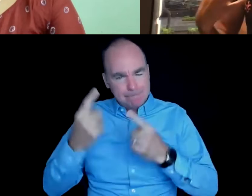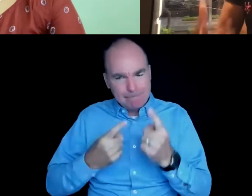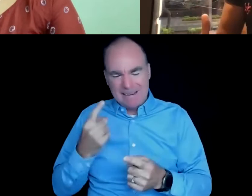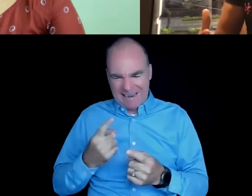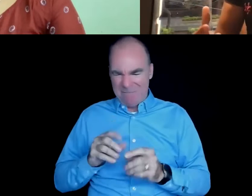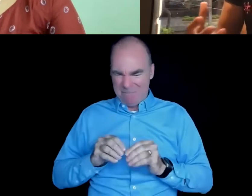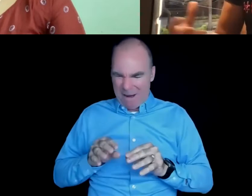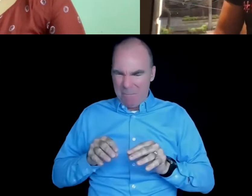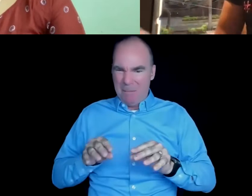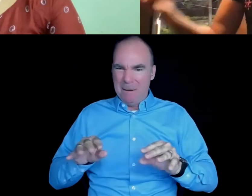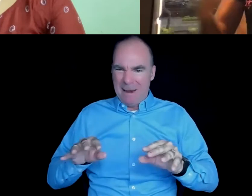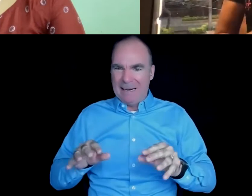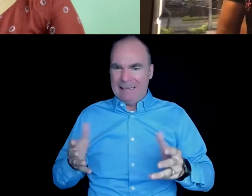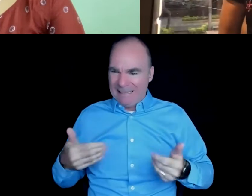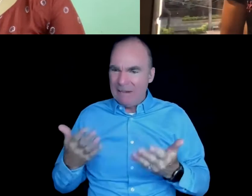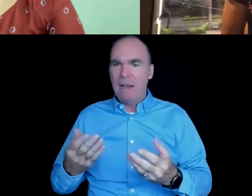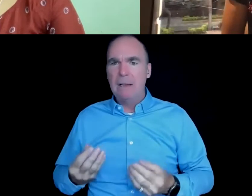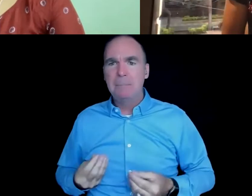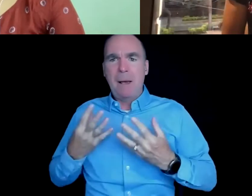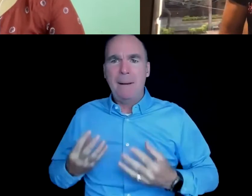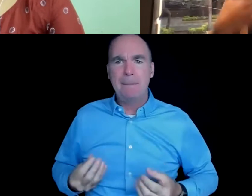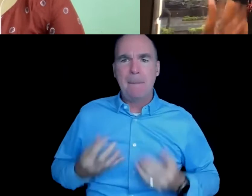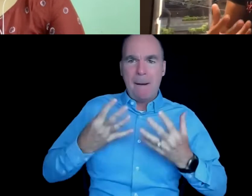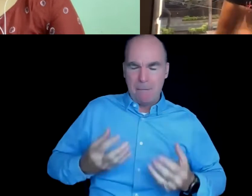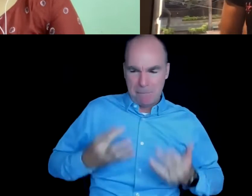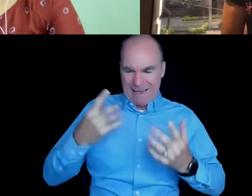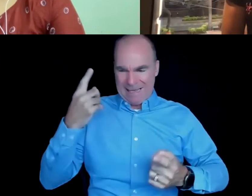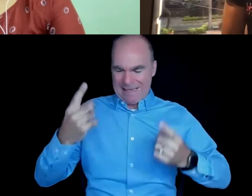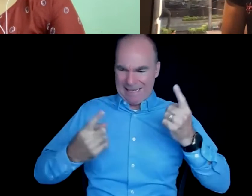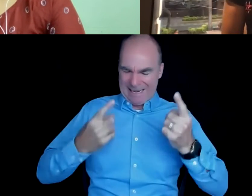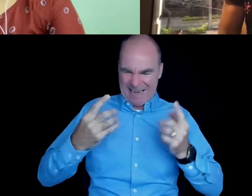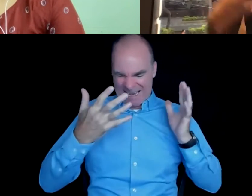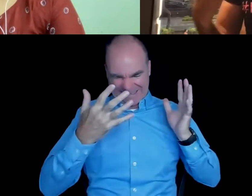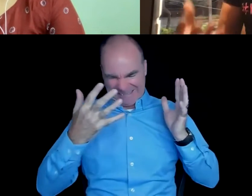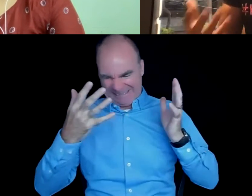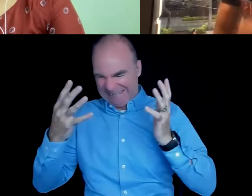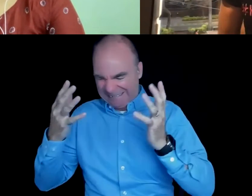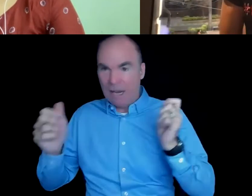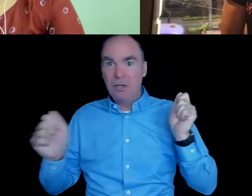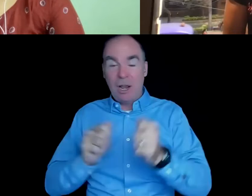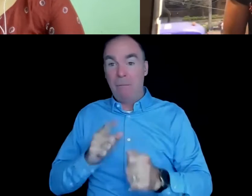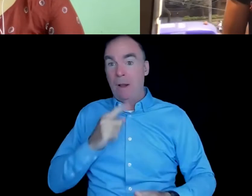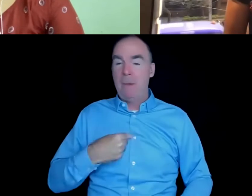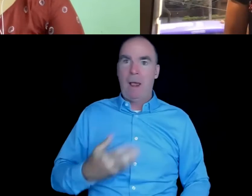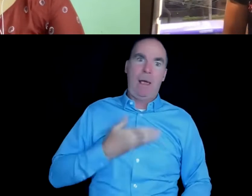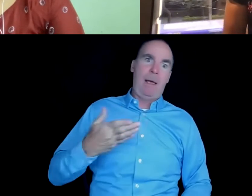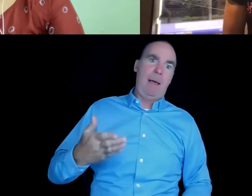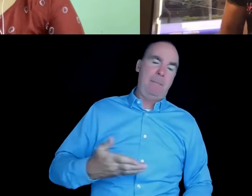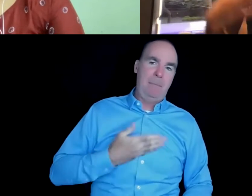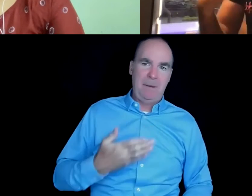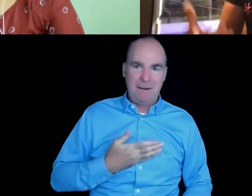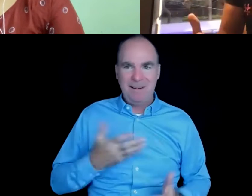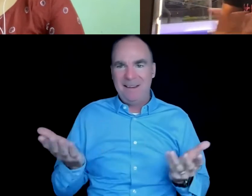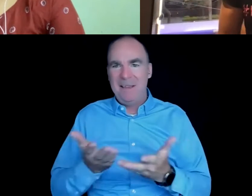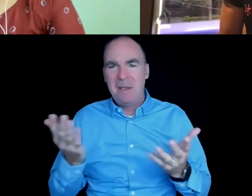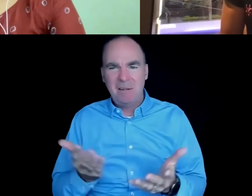youth, other people to stand all together on the conversation to make this bold change. I'm super happy and honored again, like to be with you